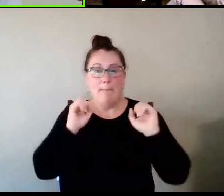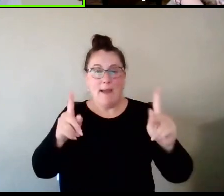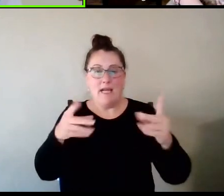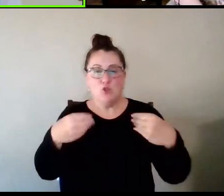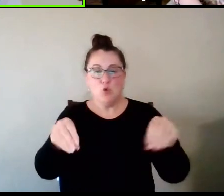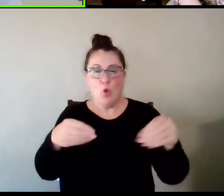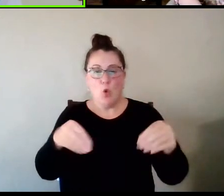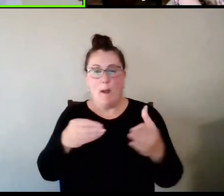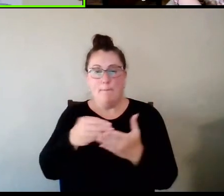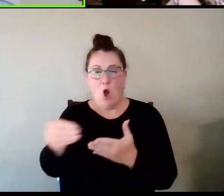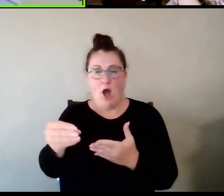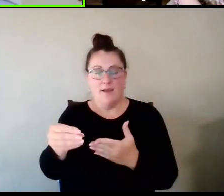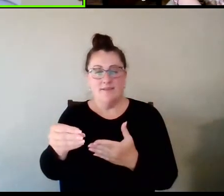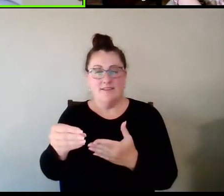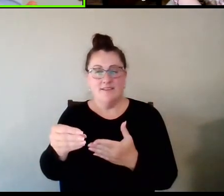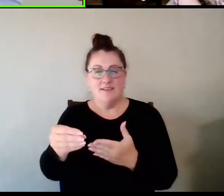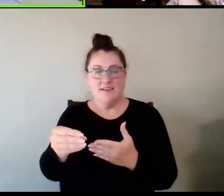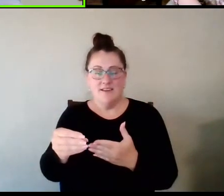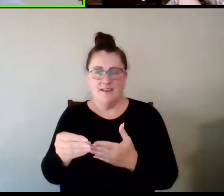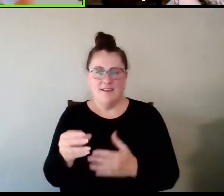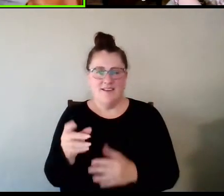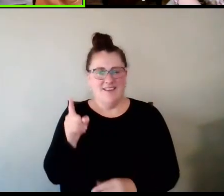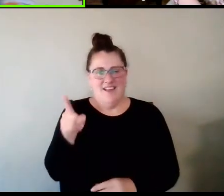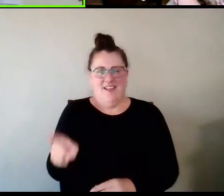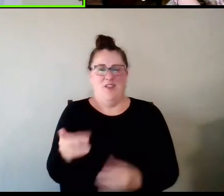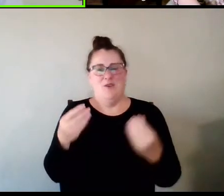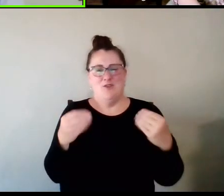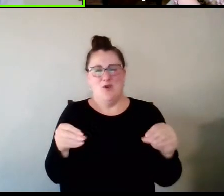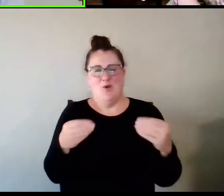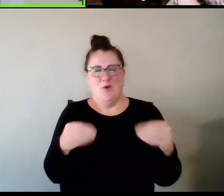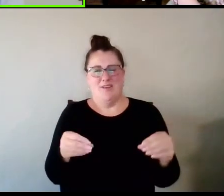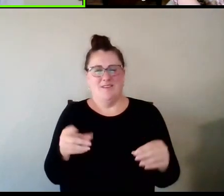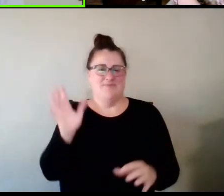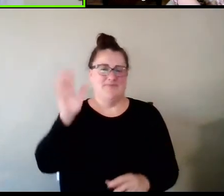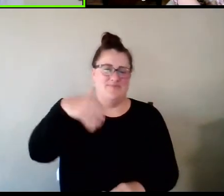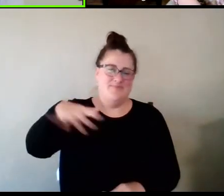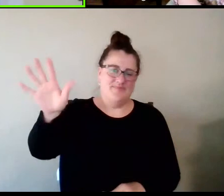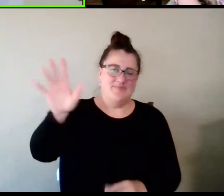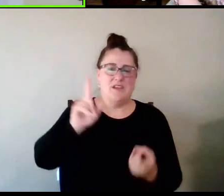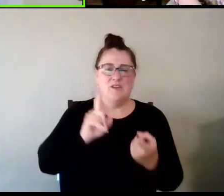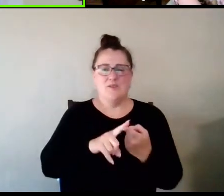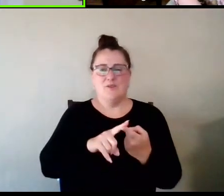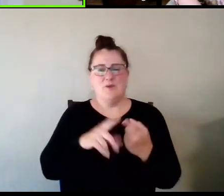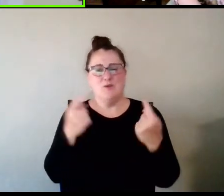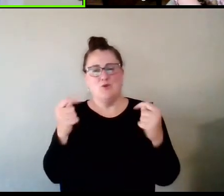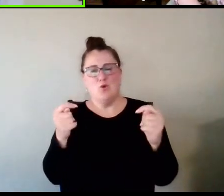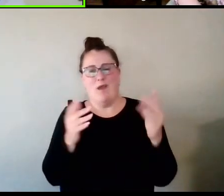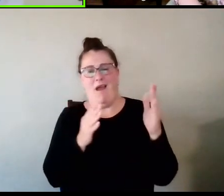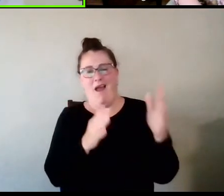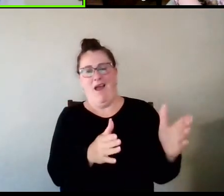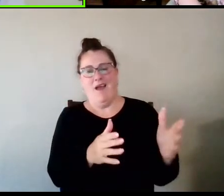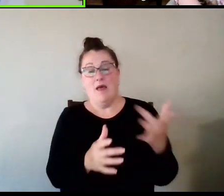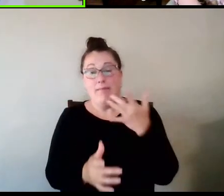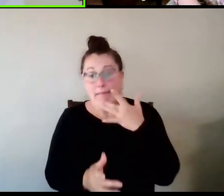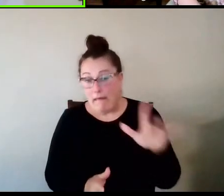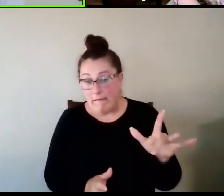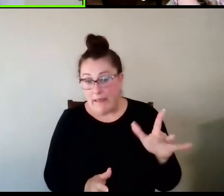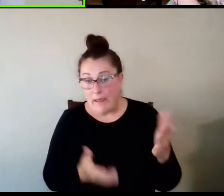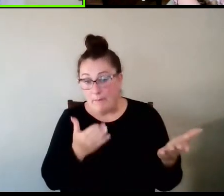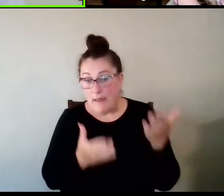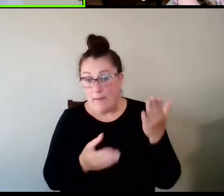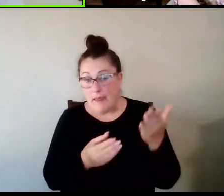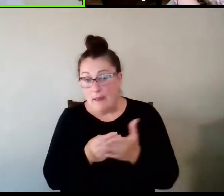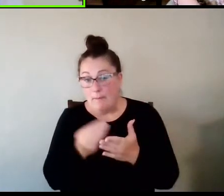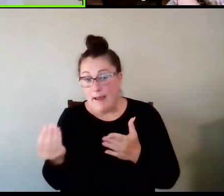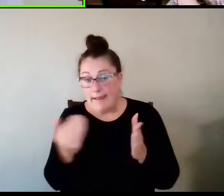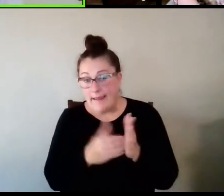bought the product. And at most stores, you know, you would have been sent to the toy aisle, and with some luck, you would have been able to buy a